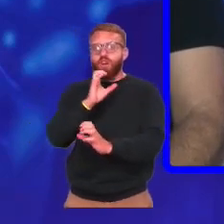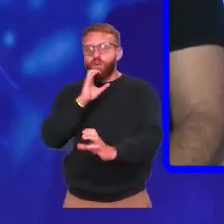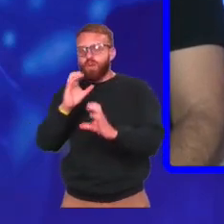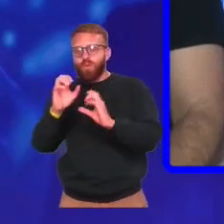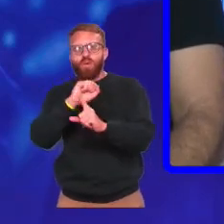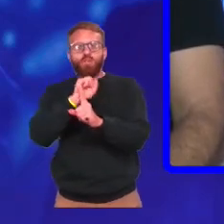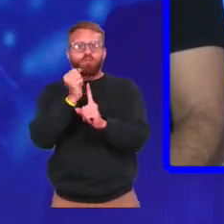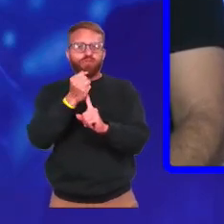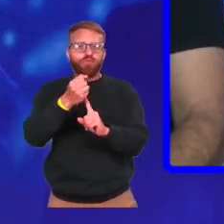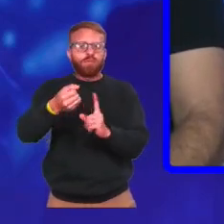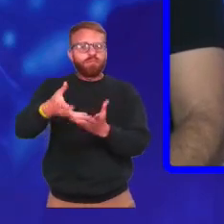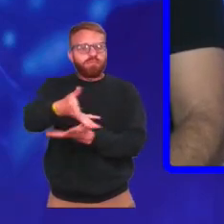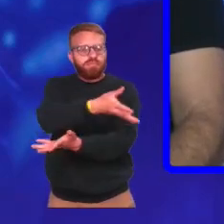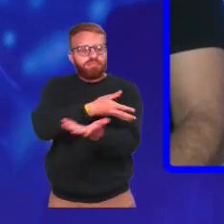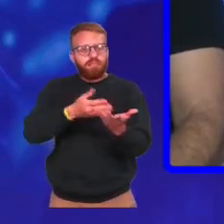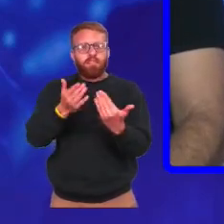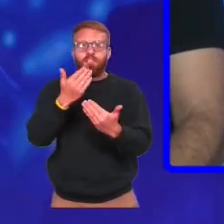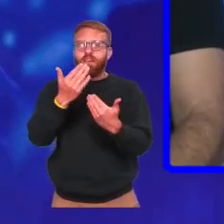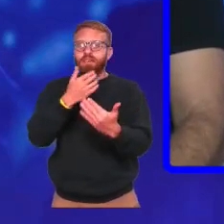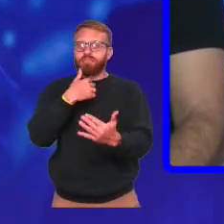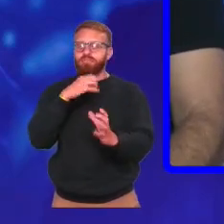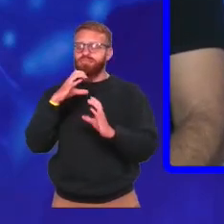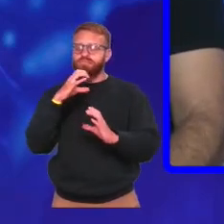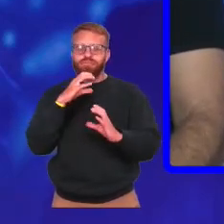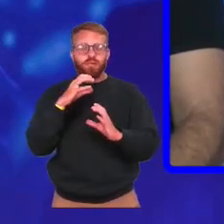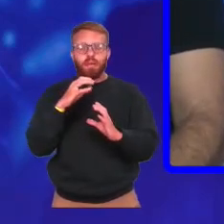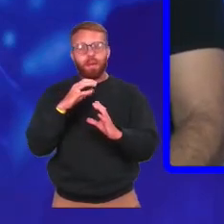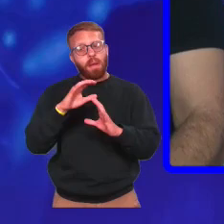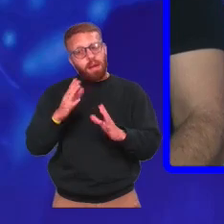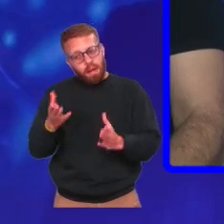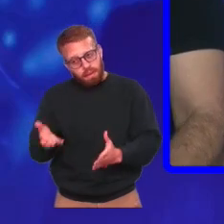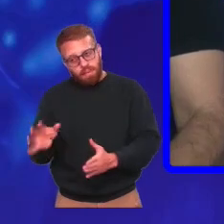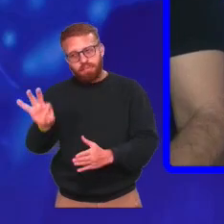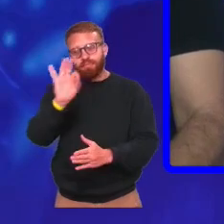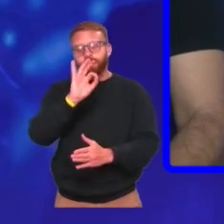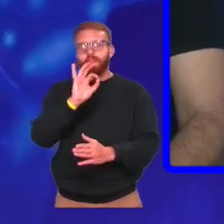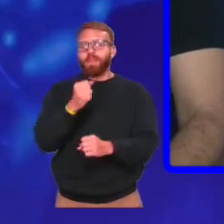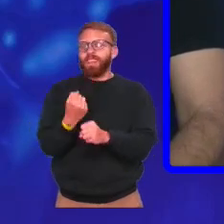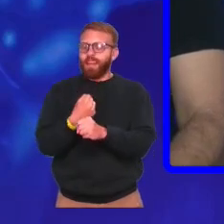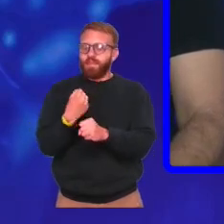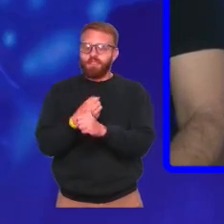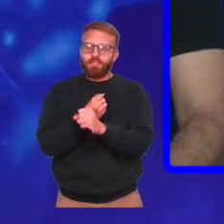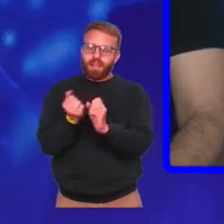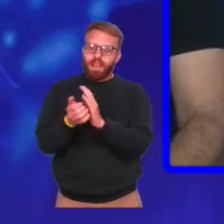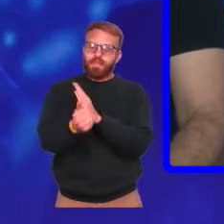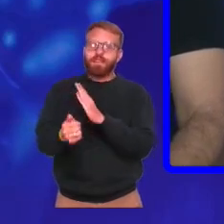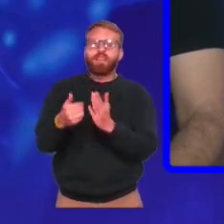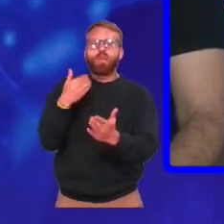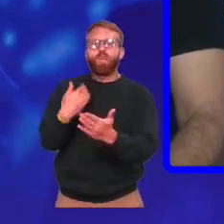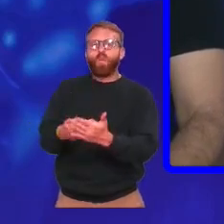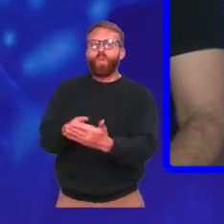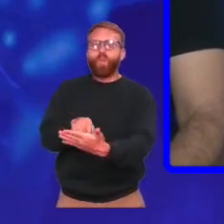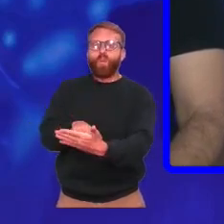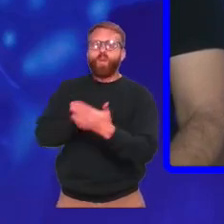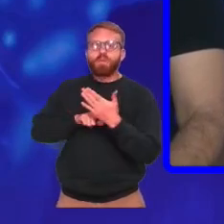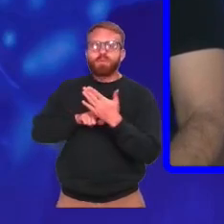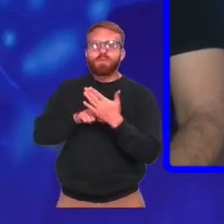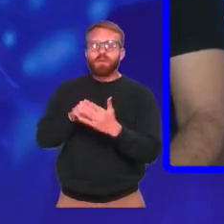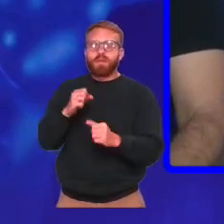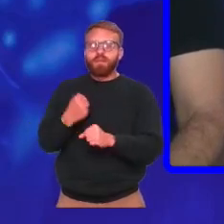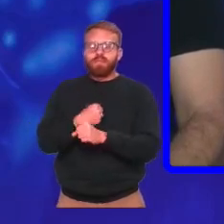also, like, what's gonna speak for you is just the work that you can do, and the fact that you deliver your work on time, you're